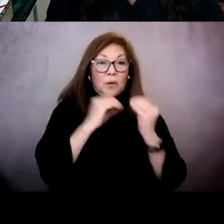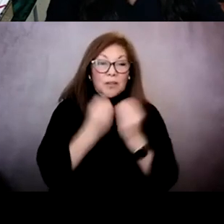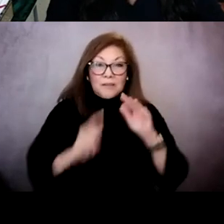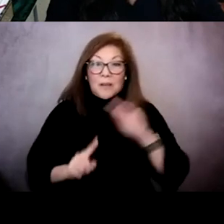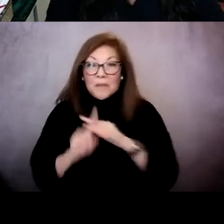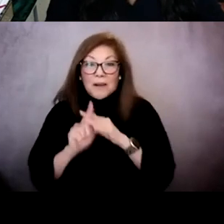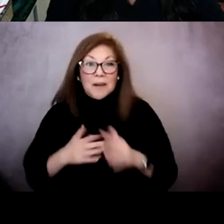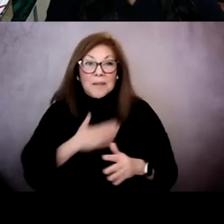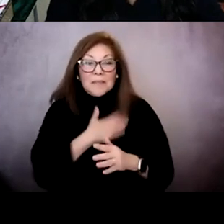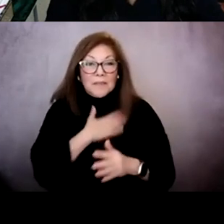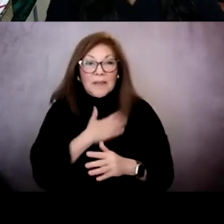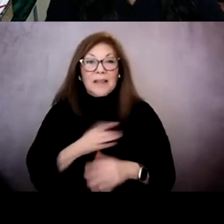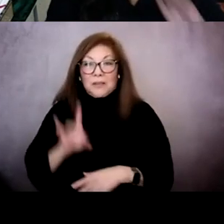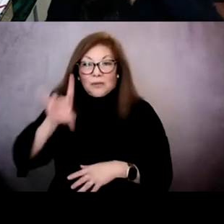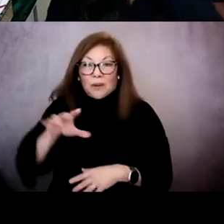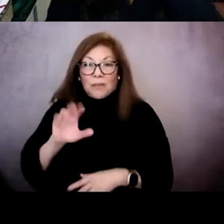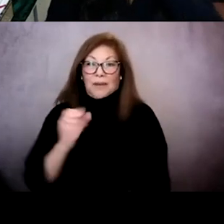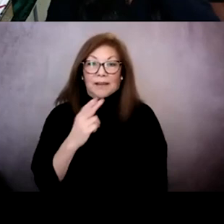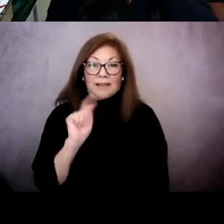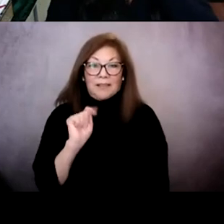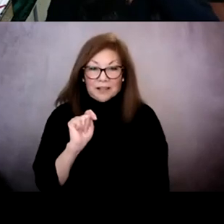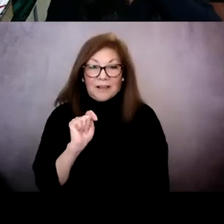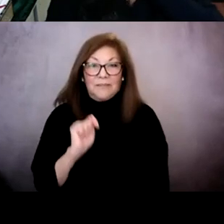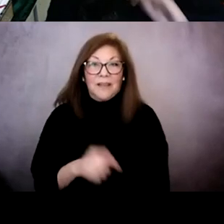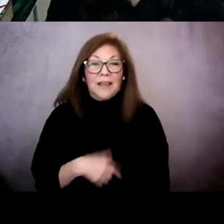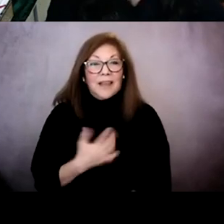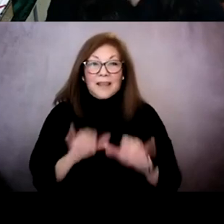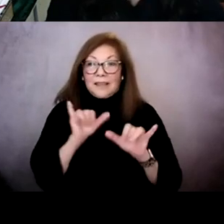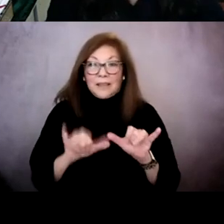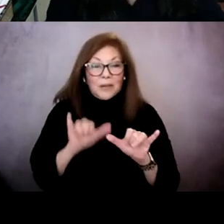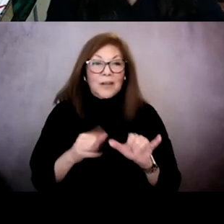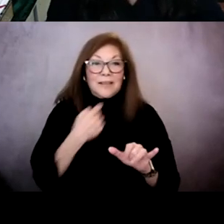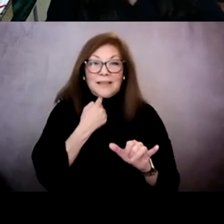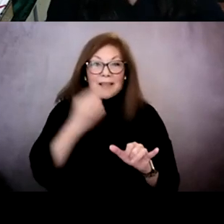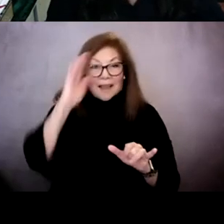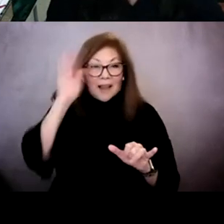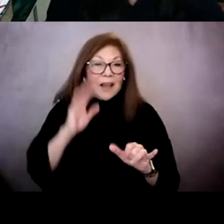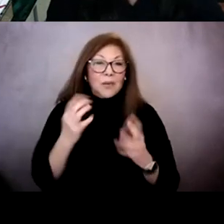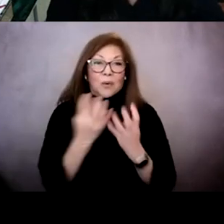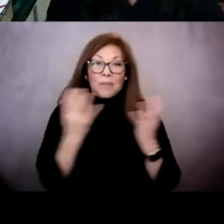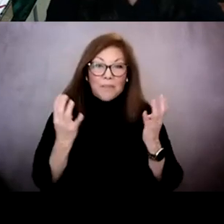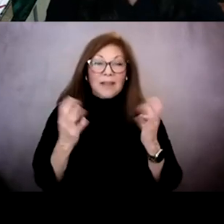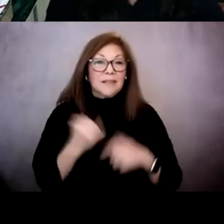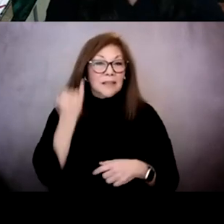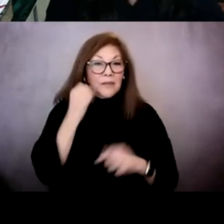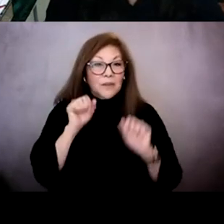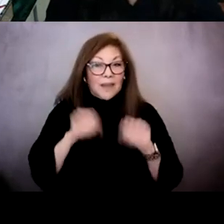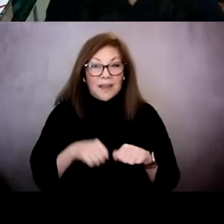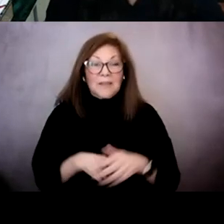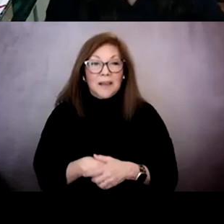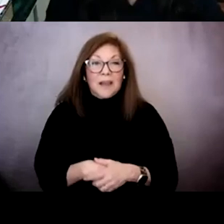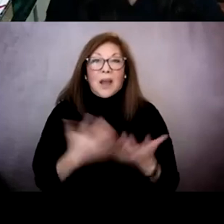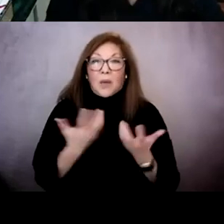mind, please do drop them in the chat. Stick around and say hi to our panelists if you are able to. I